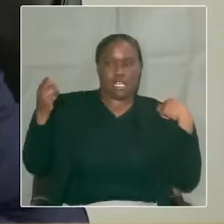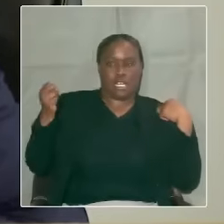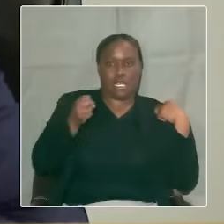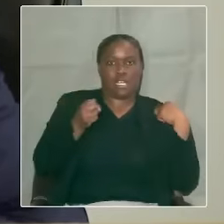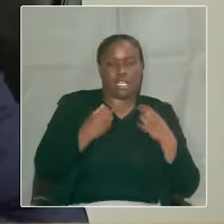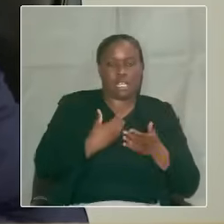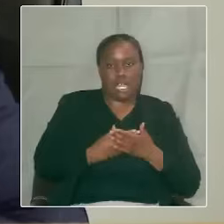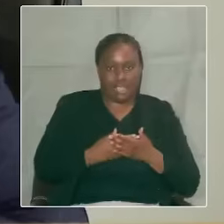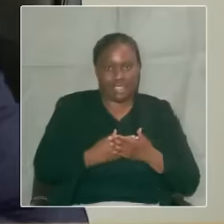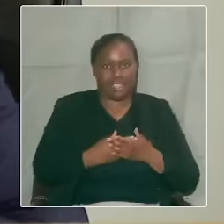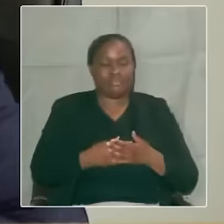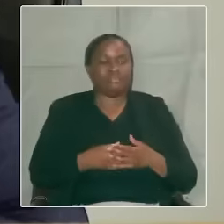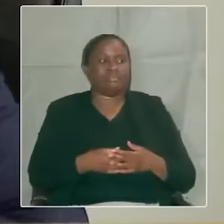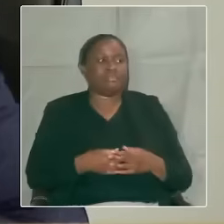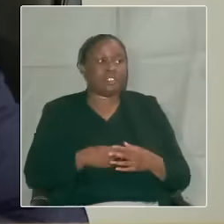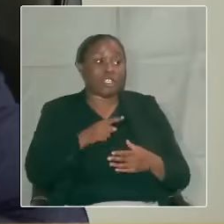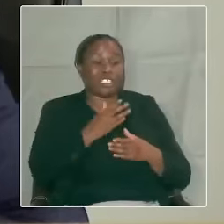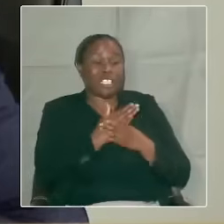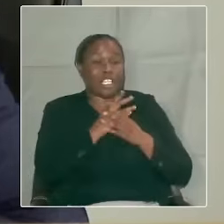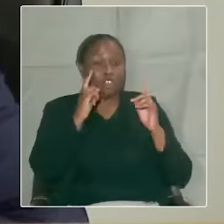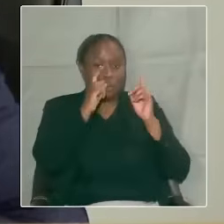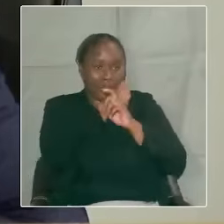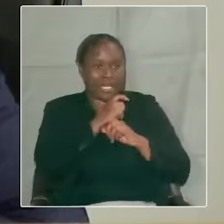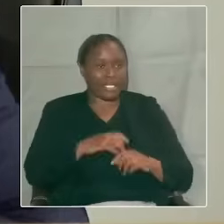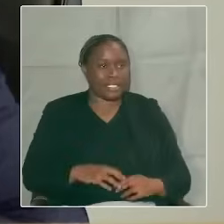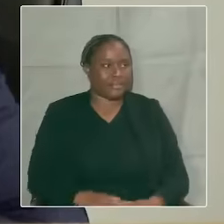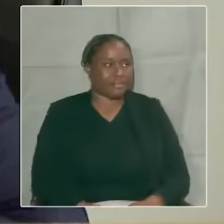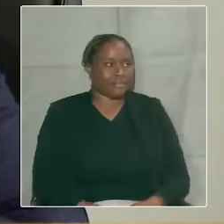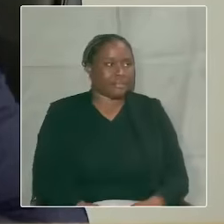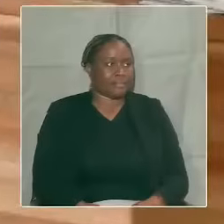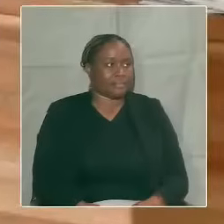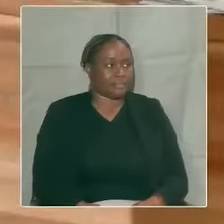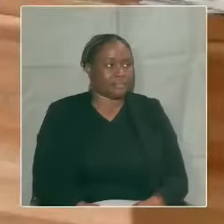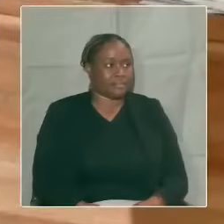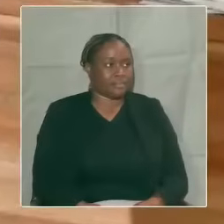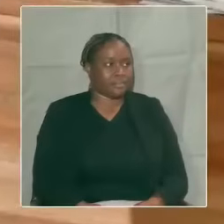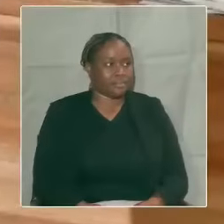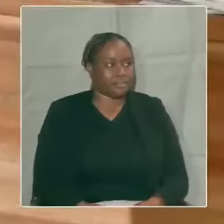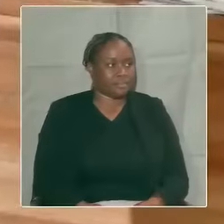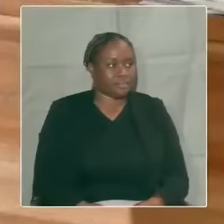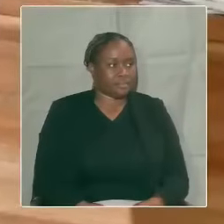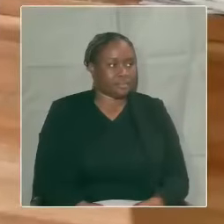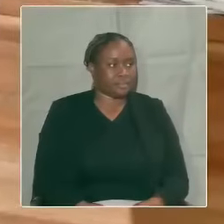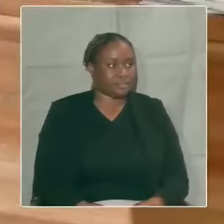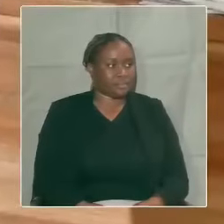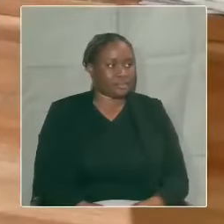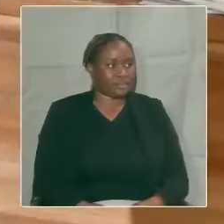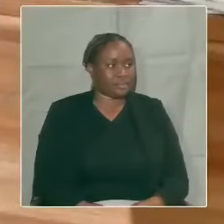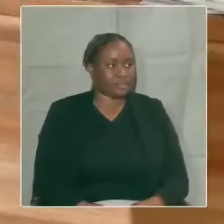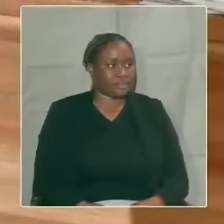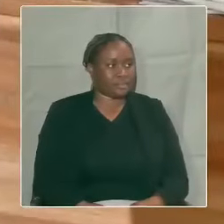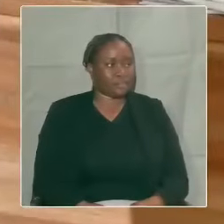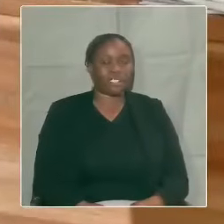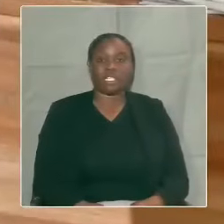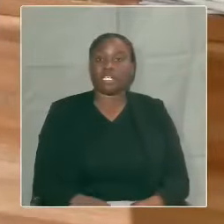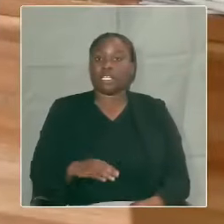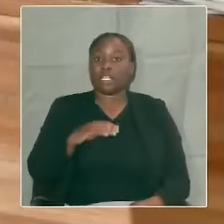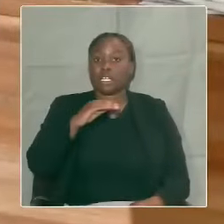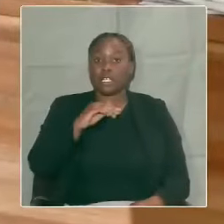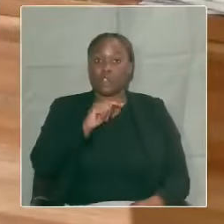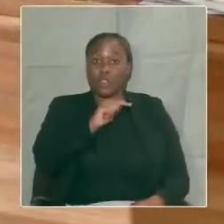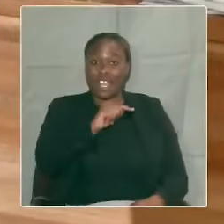complicated. Okay. And the intervention should be equally sophisticated to deal with